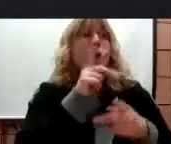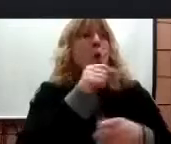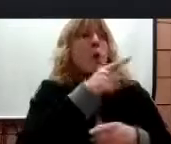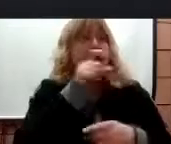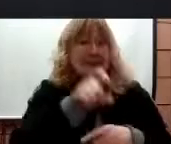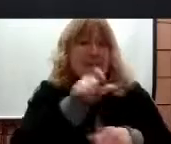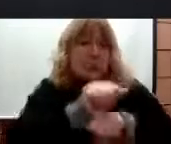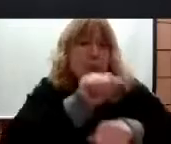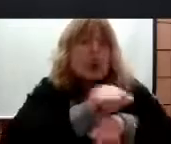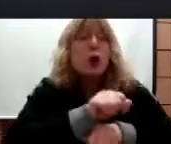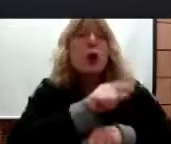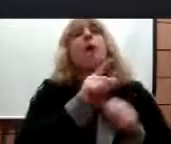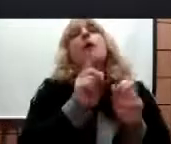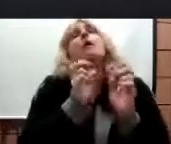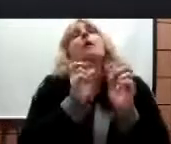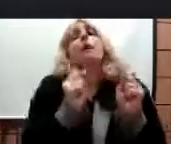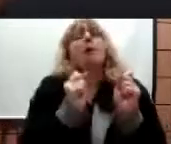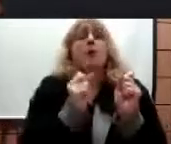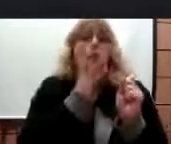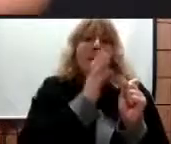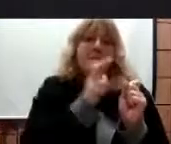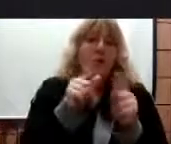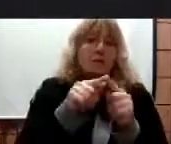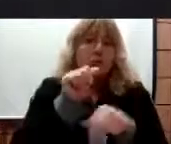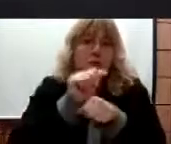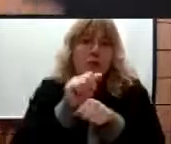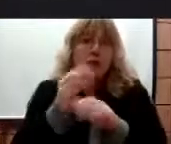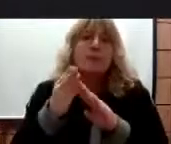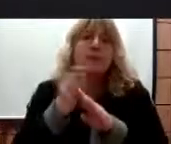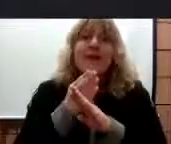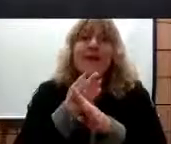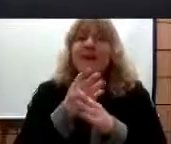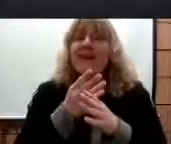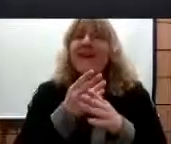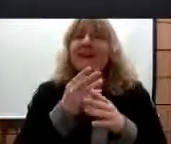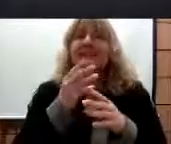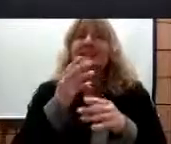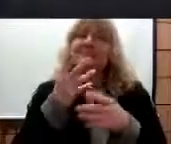hopefully they'll be able to get back to work beforehand. Oh, which brings up the last point, which is the